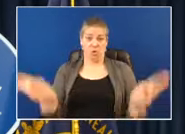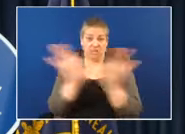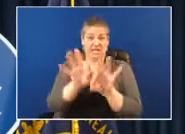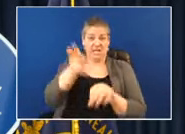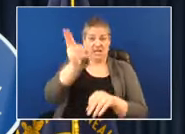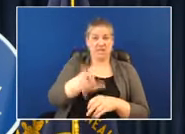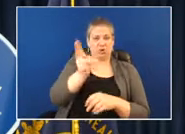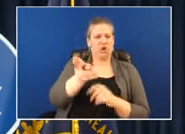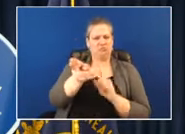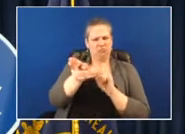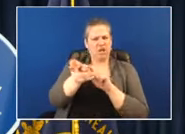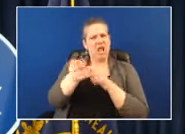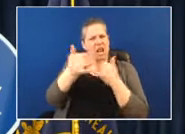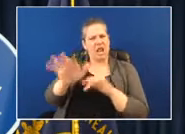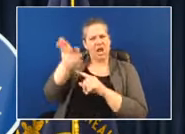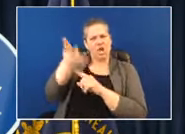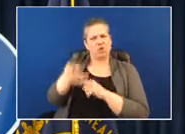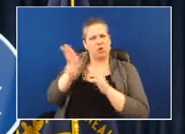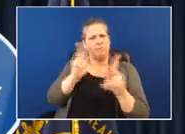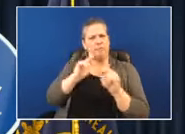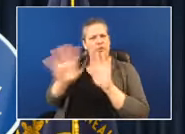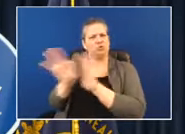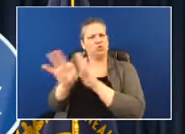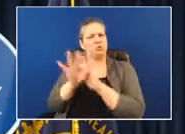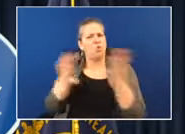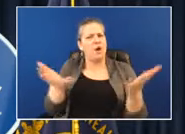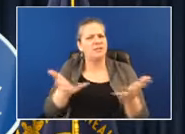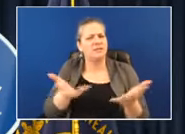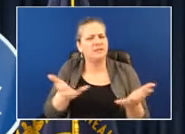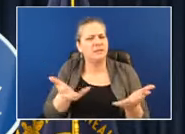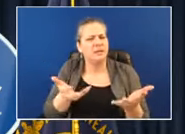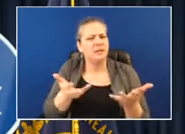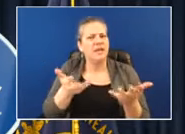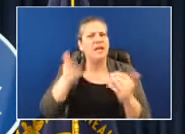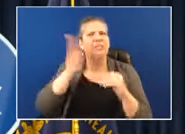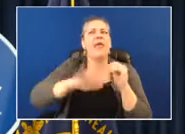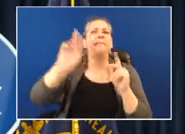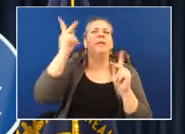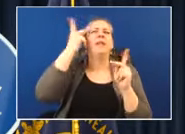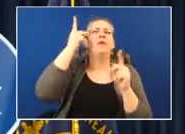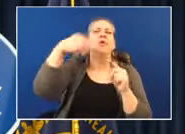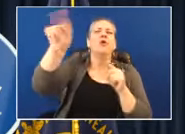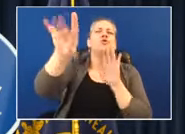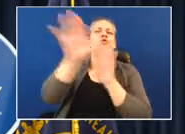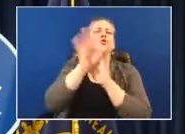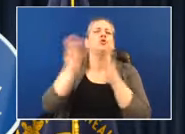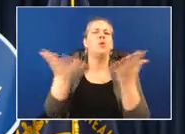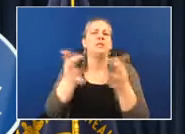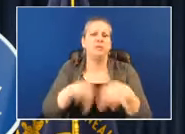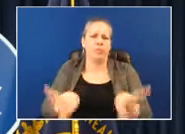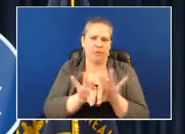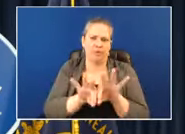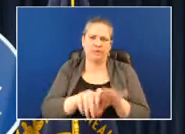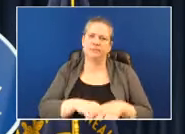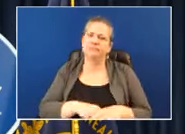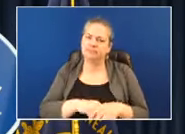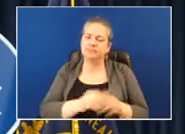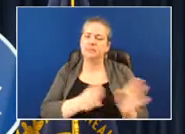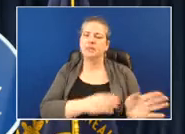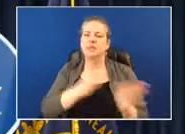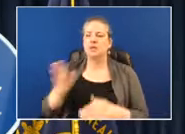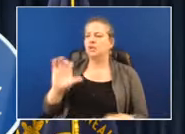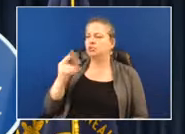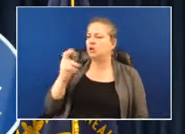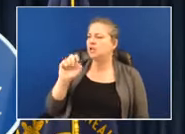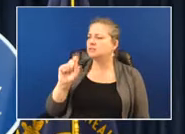historians choose them, right, and not a political body. All right, Chelsea Jones. Do we have Chelsea? Yeah, there you go. Governor,